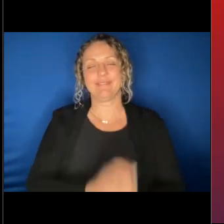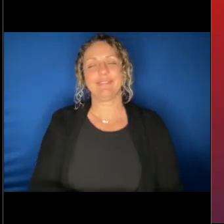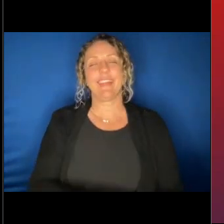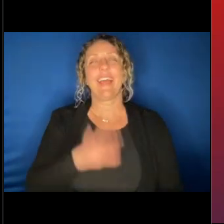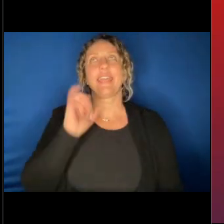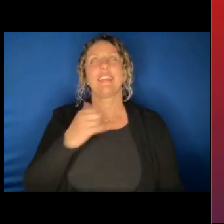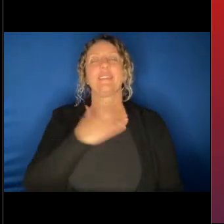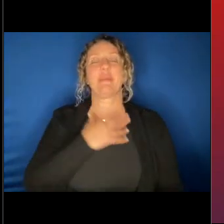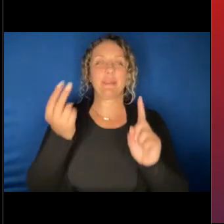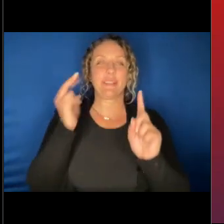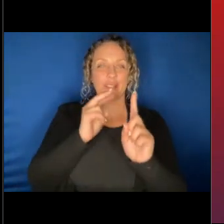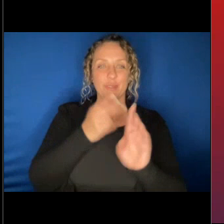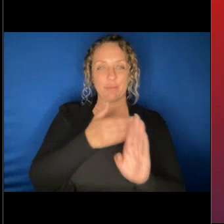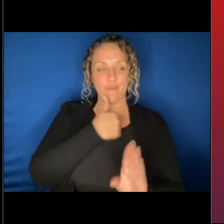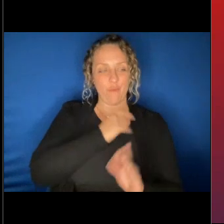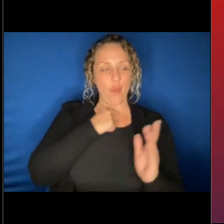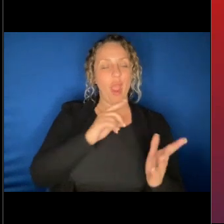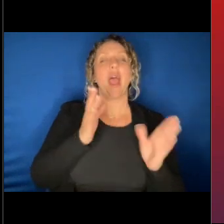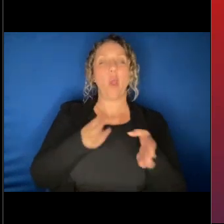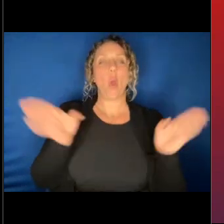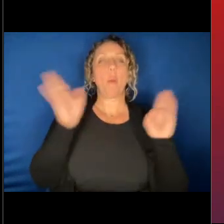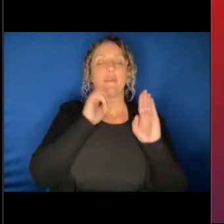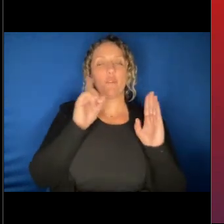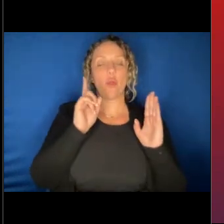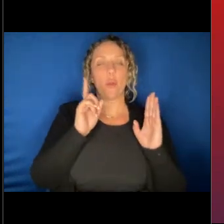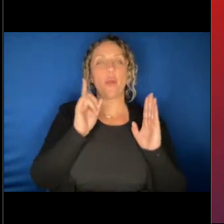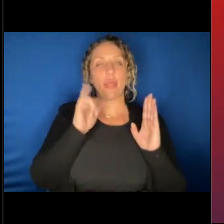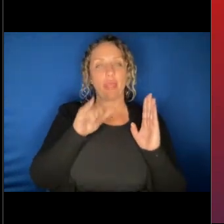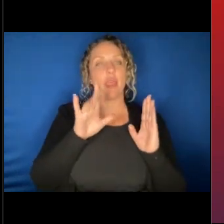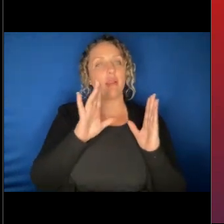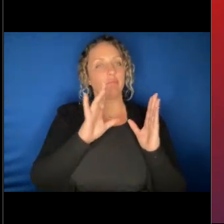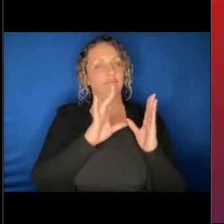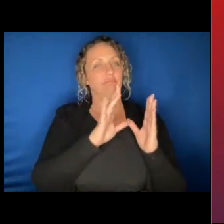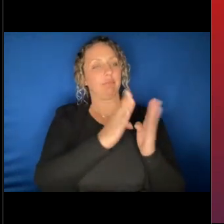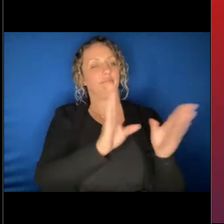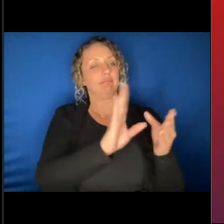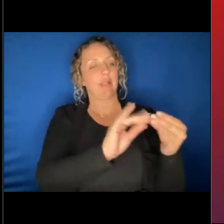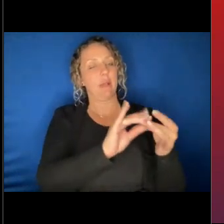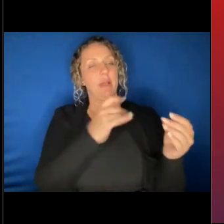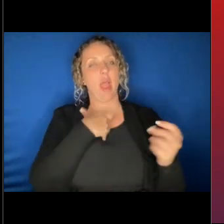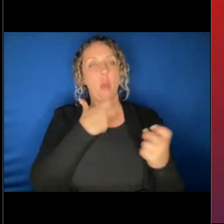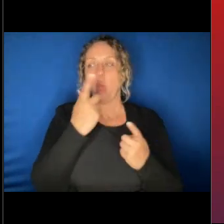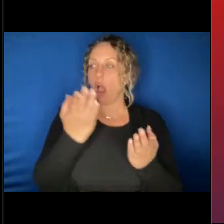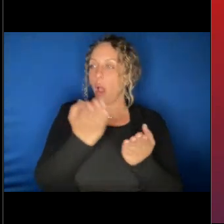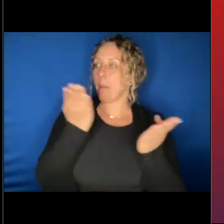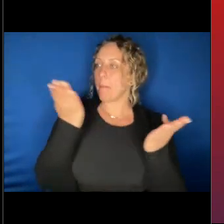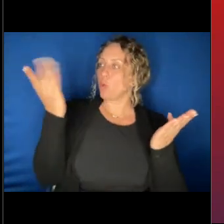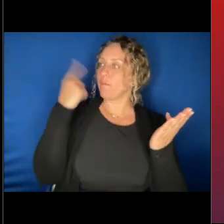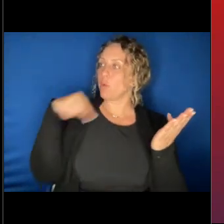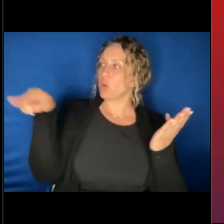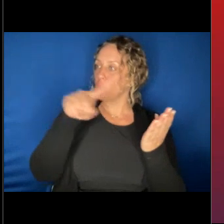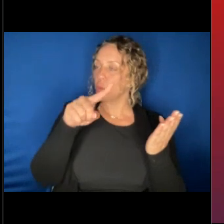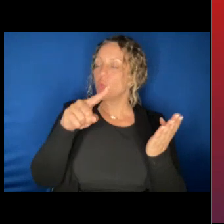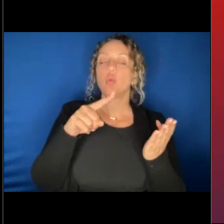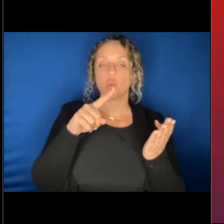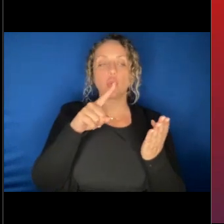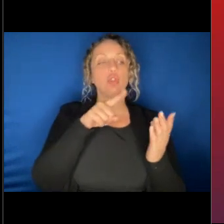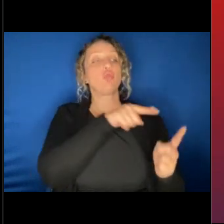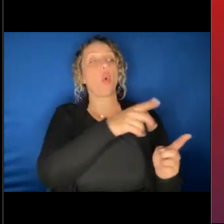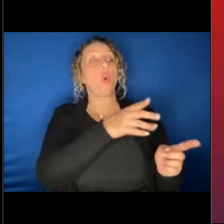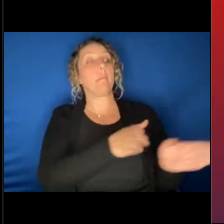now, before I open this up to the public comment, is to get a motion from you. So this way, the public is aware of what the motion is